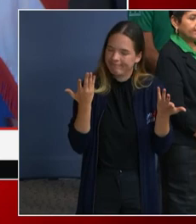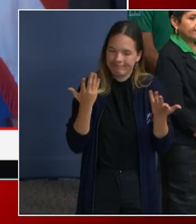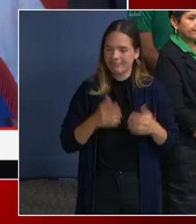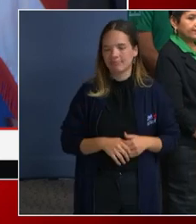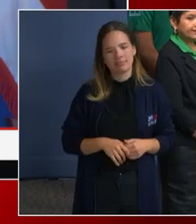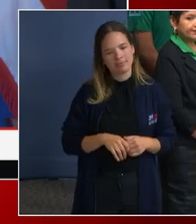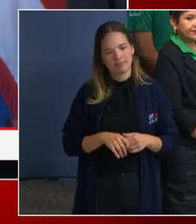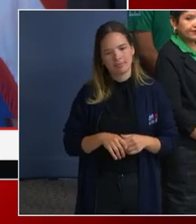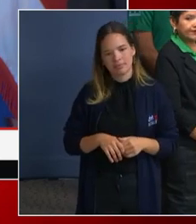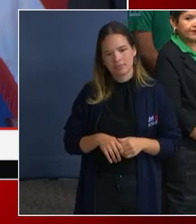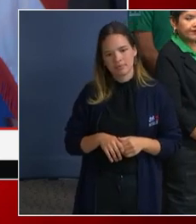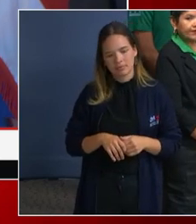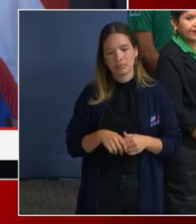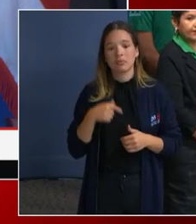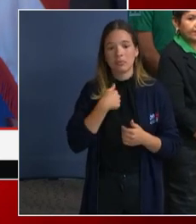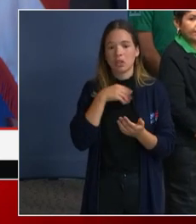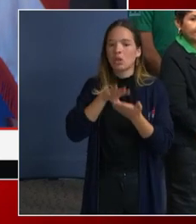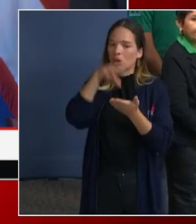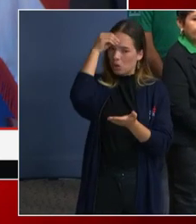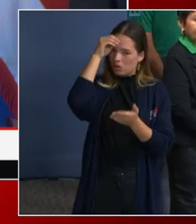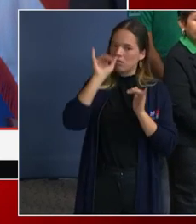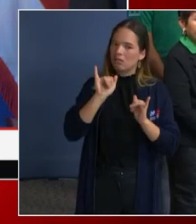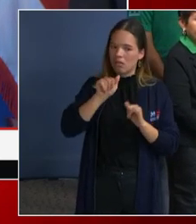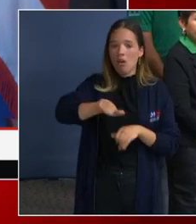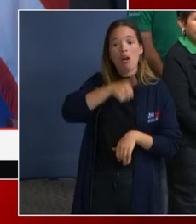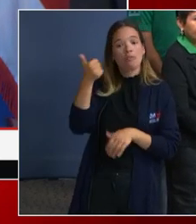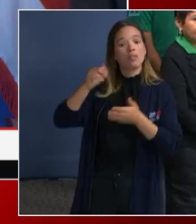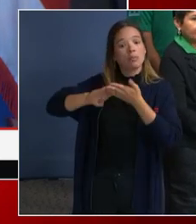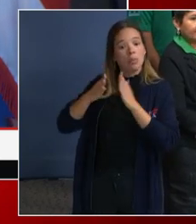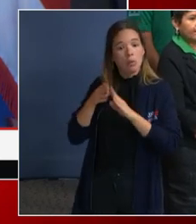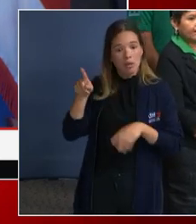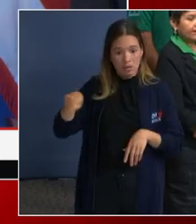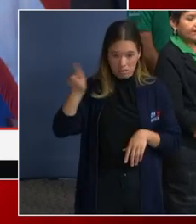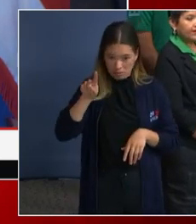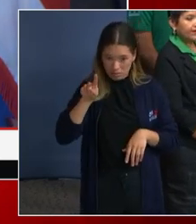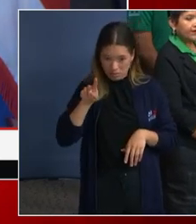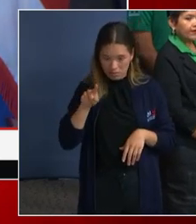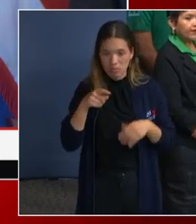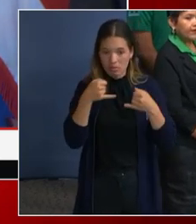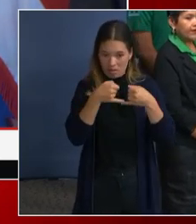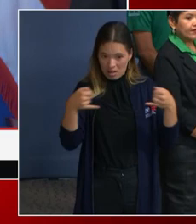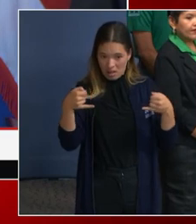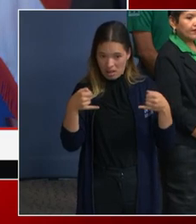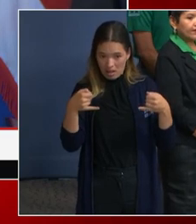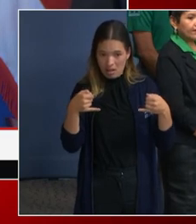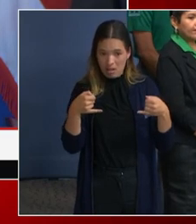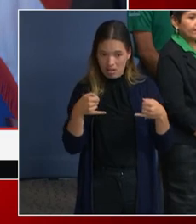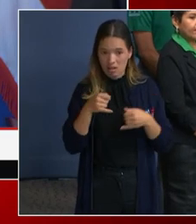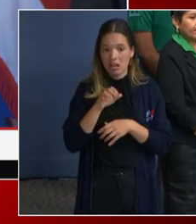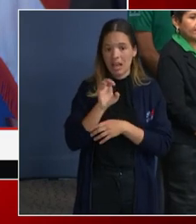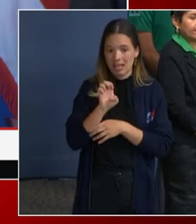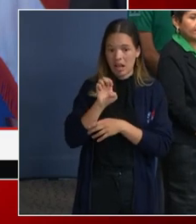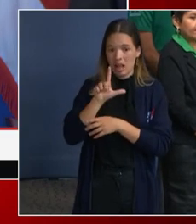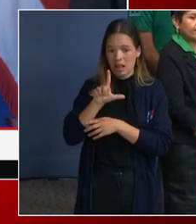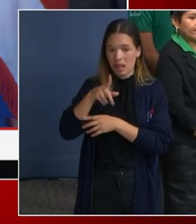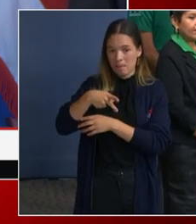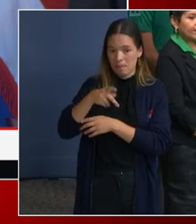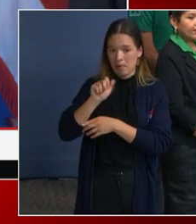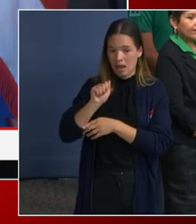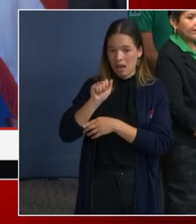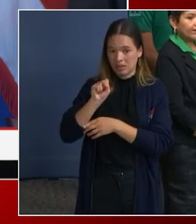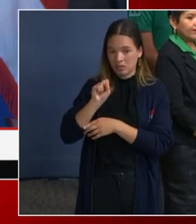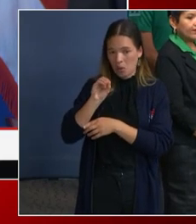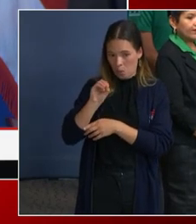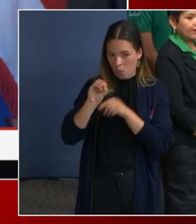We've learned from border towns like El Paso and Brownsville. And in many